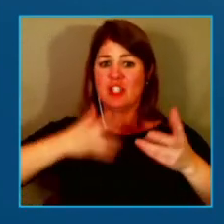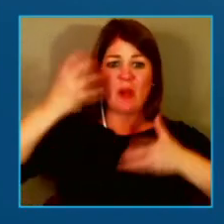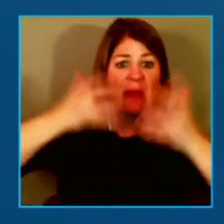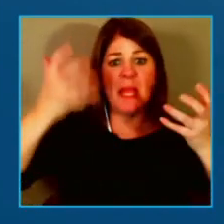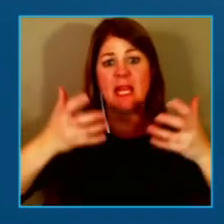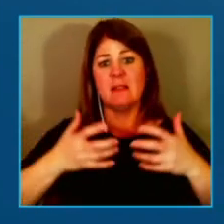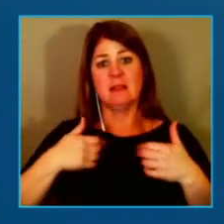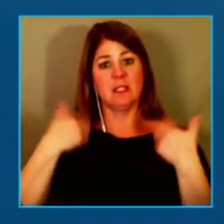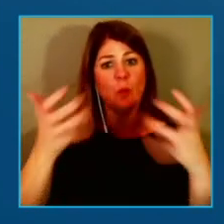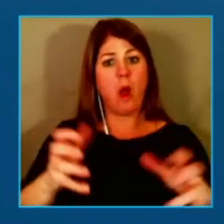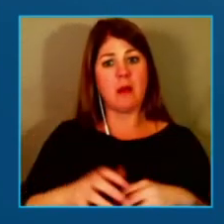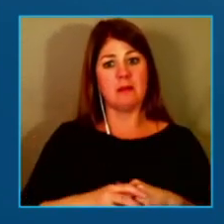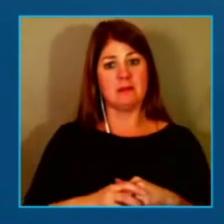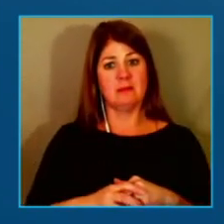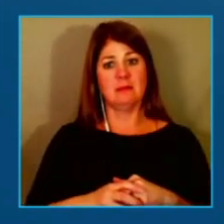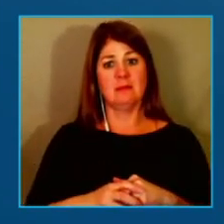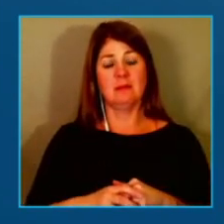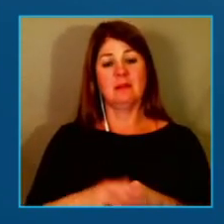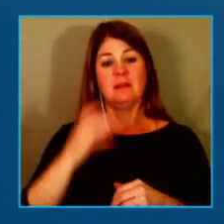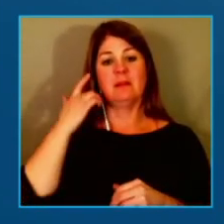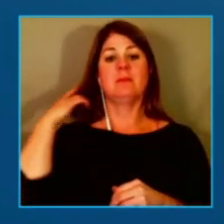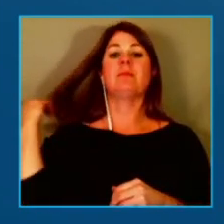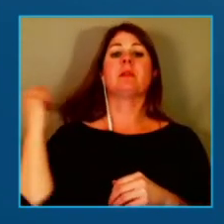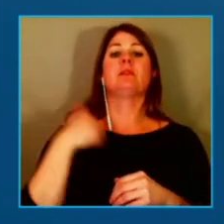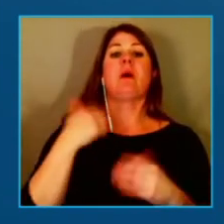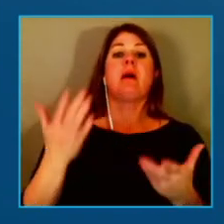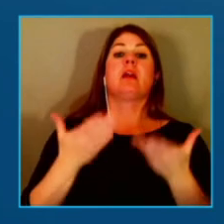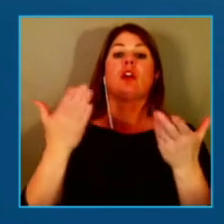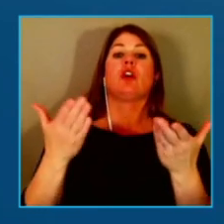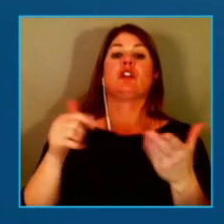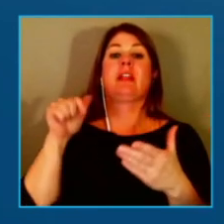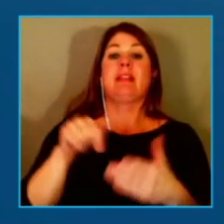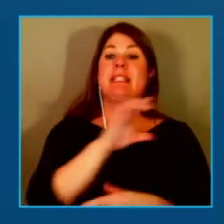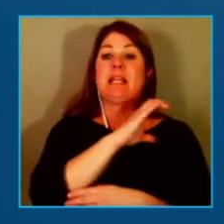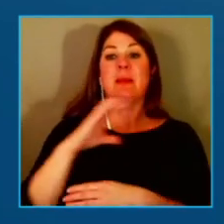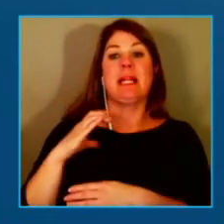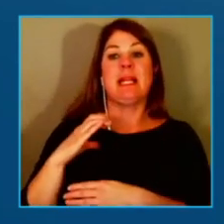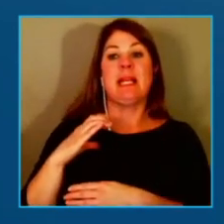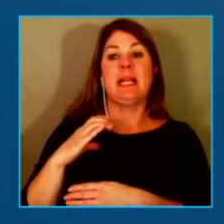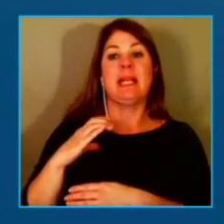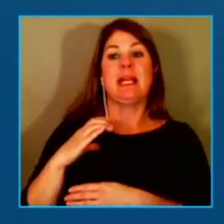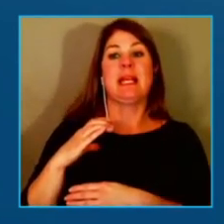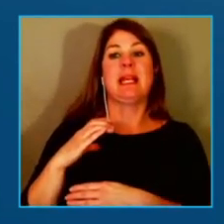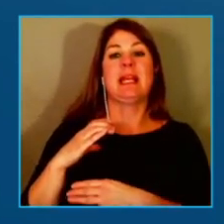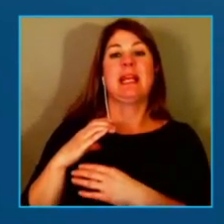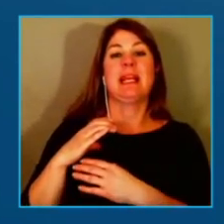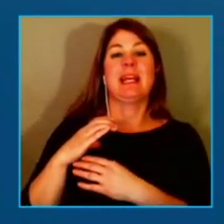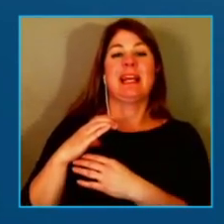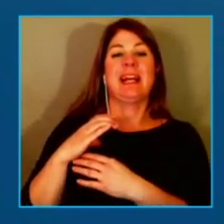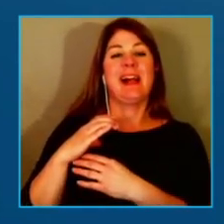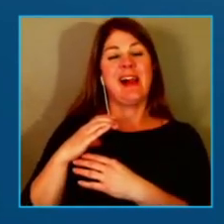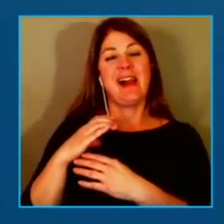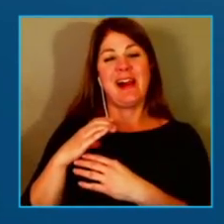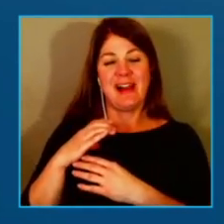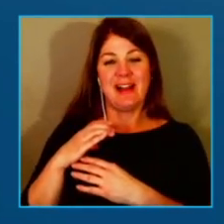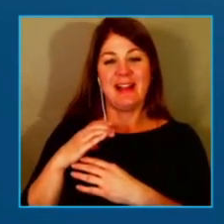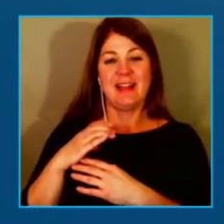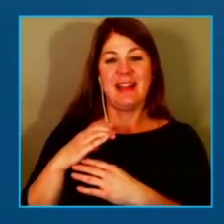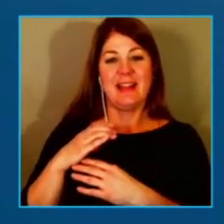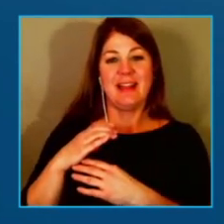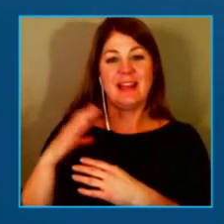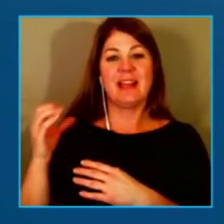challenges had been filed. So I would urge that this committee not approve until Chair Biafor come back